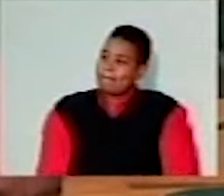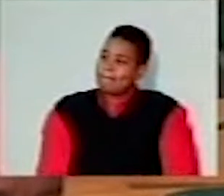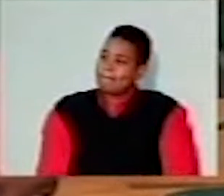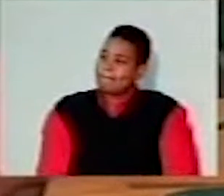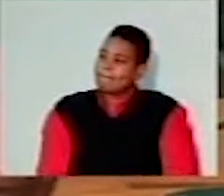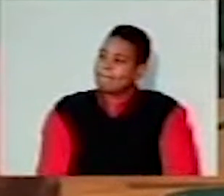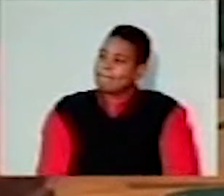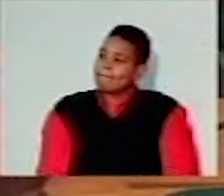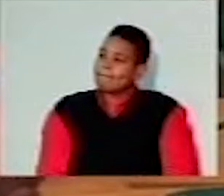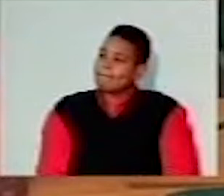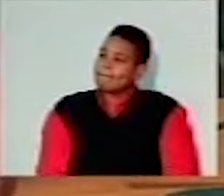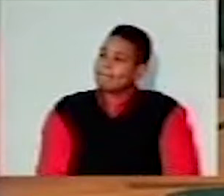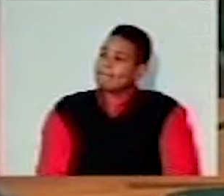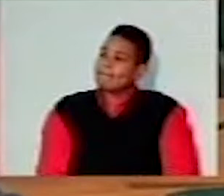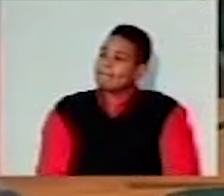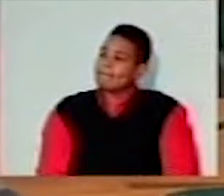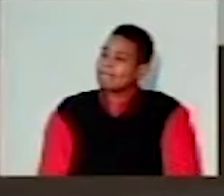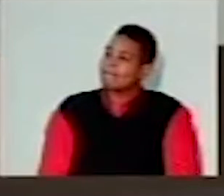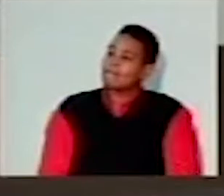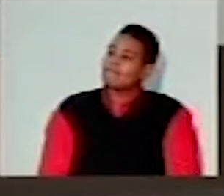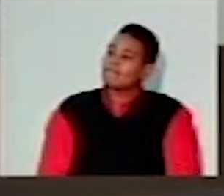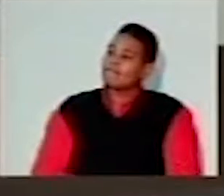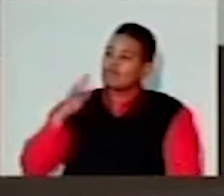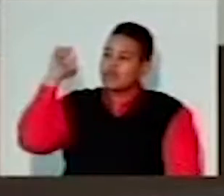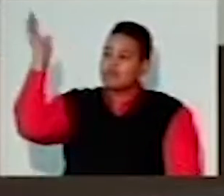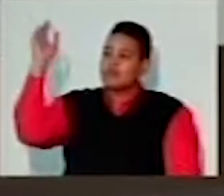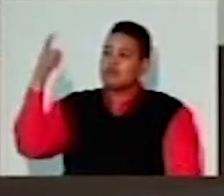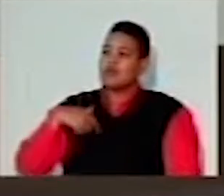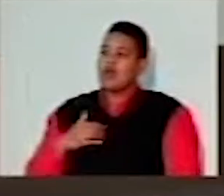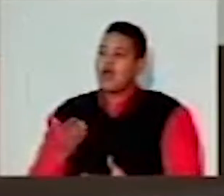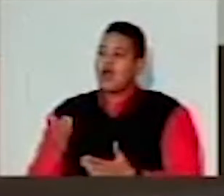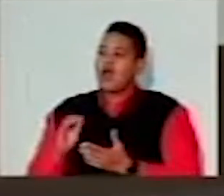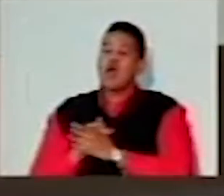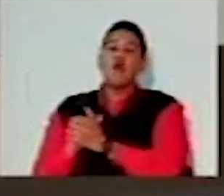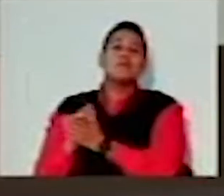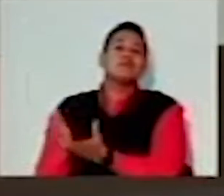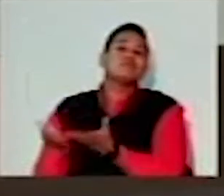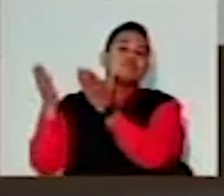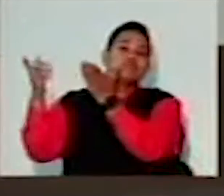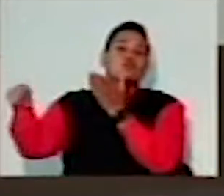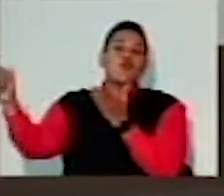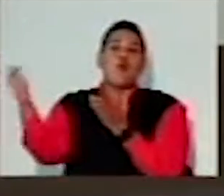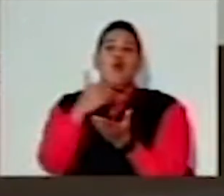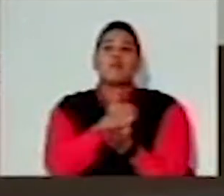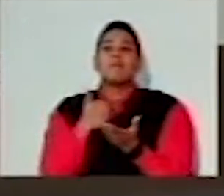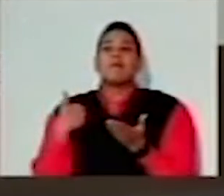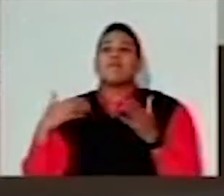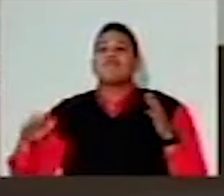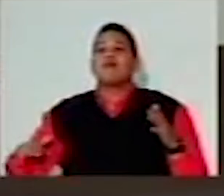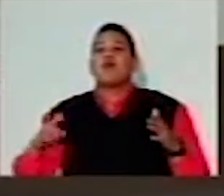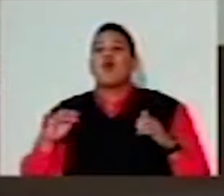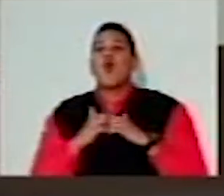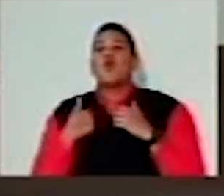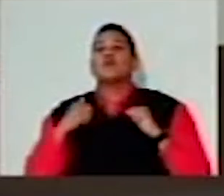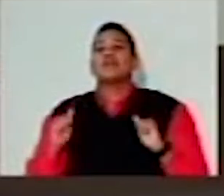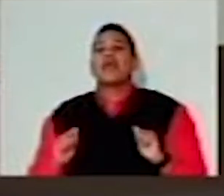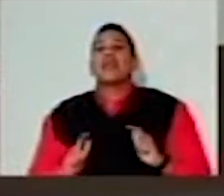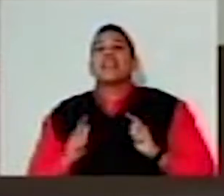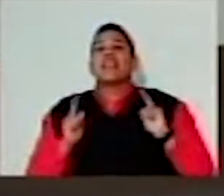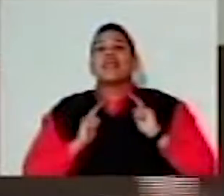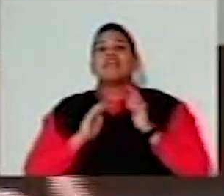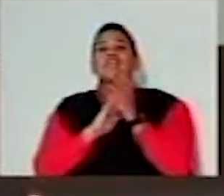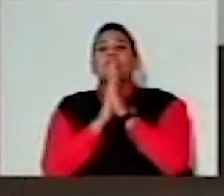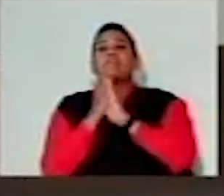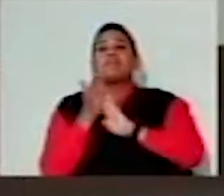And Mr. Speaker, I commend it to all the members of Parliament, because that is how we have been able to live peacefully